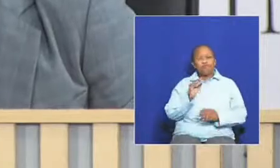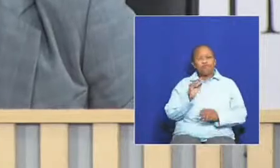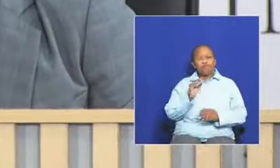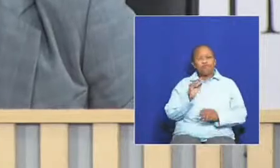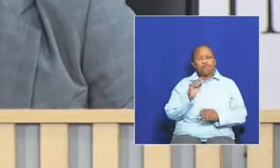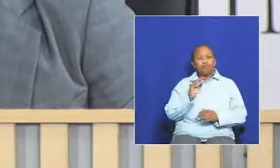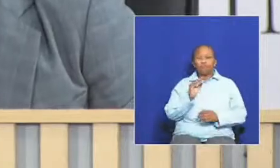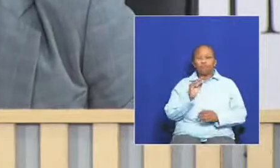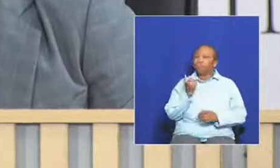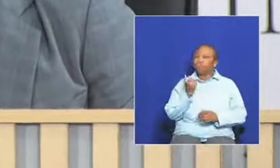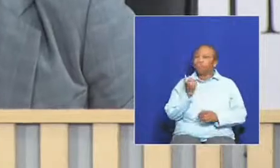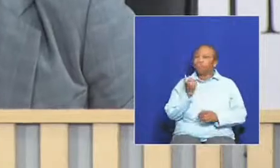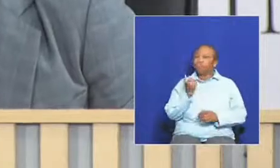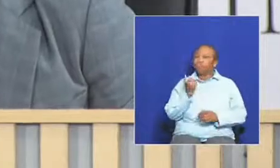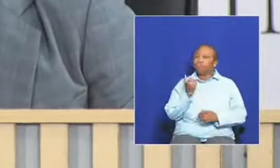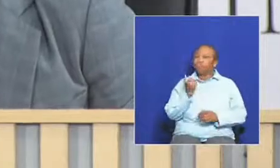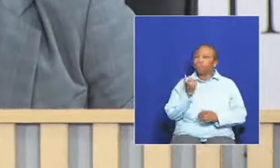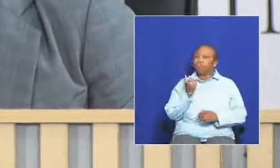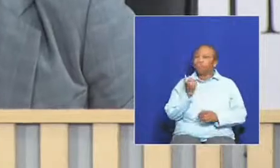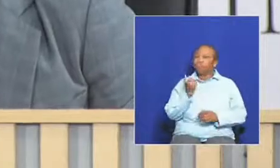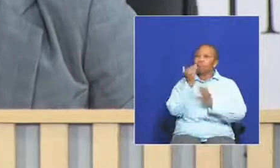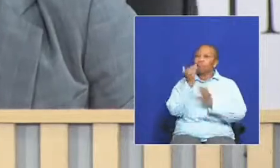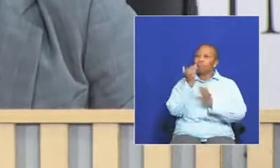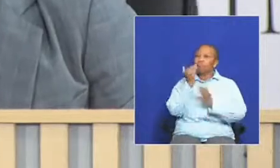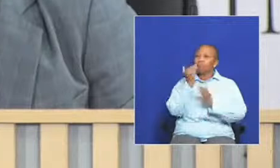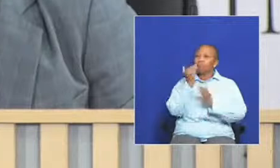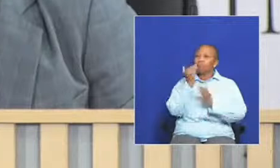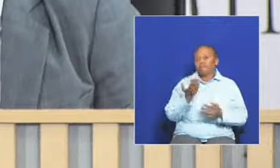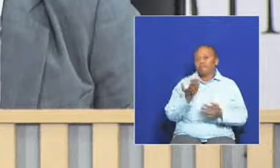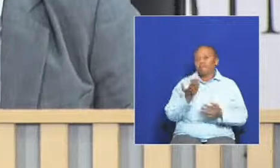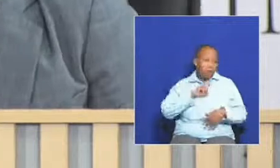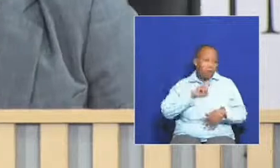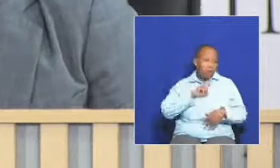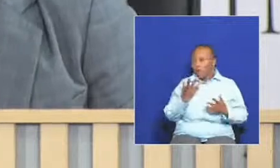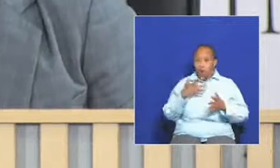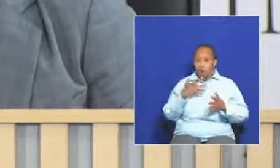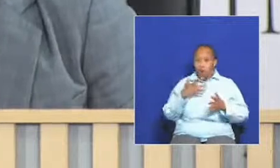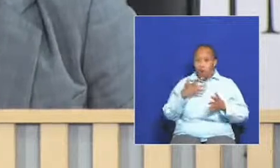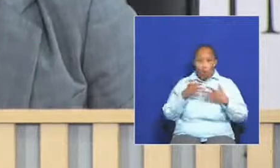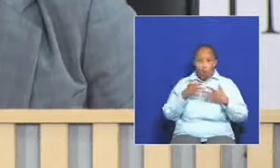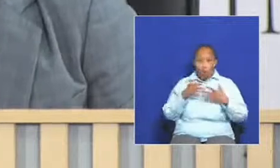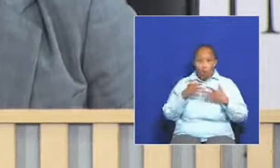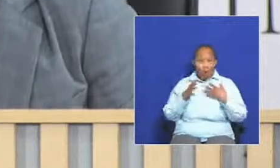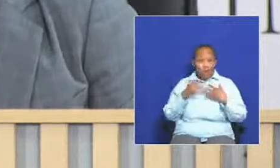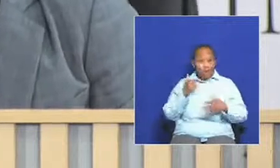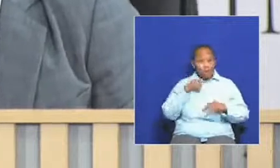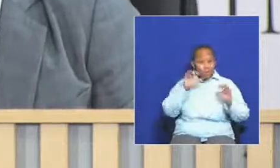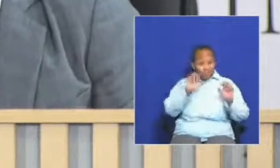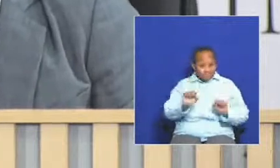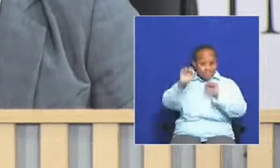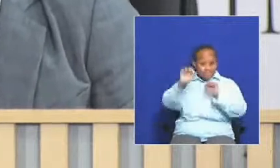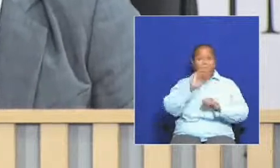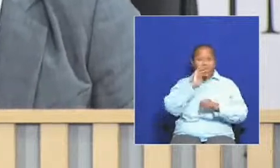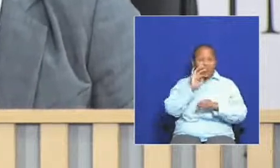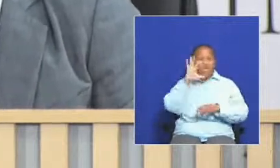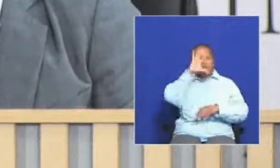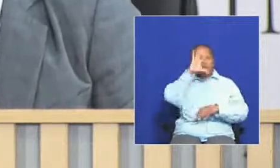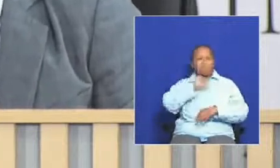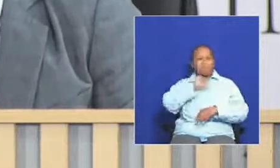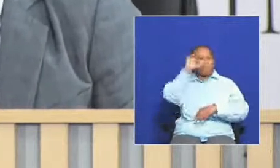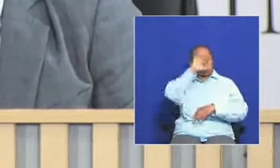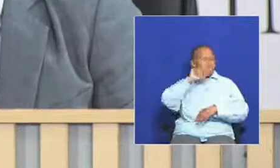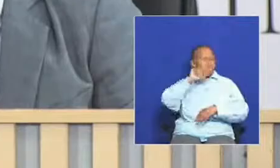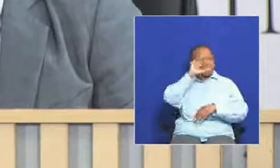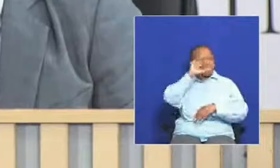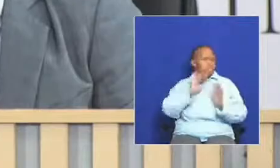will answer. It will be based on assumption. Even remember that thing happening. So I will assume that maybe Mr.